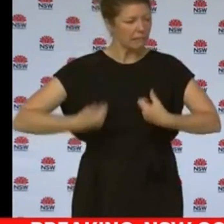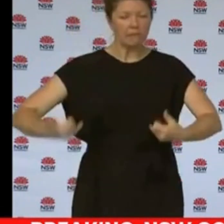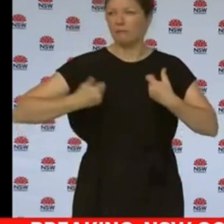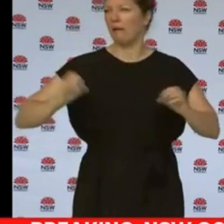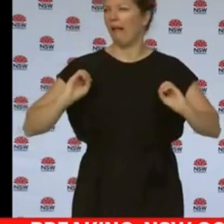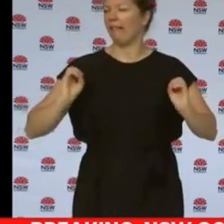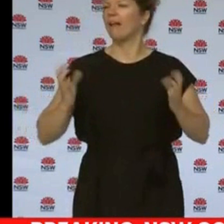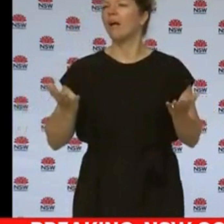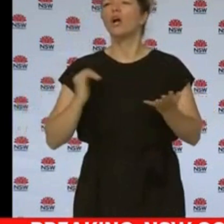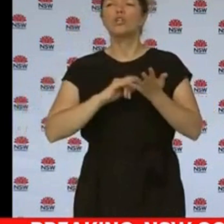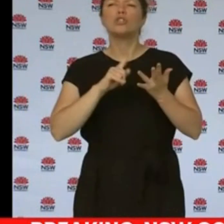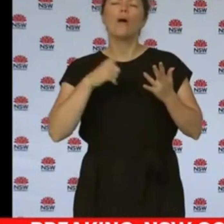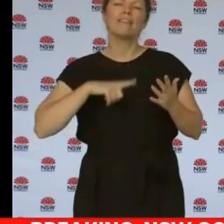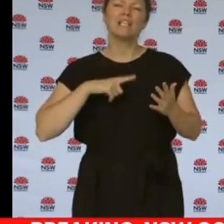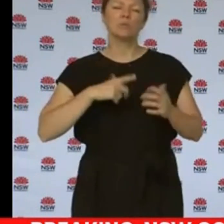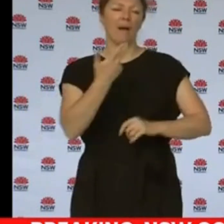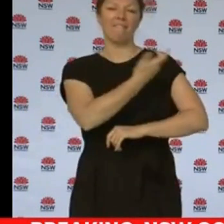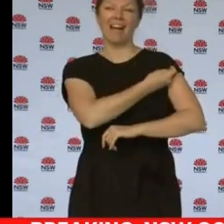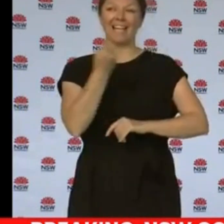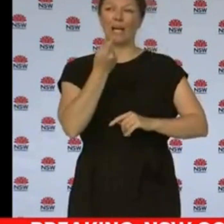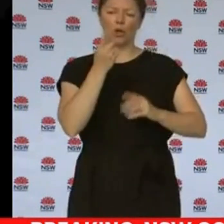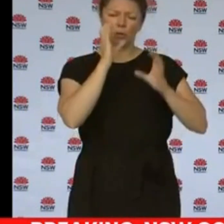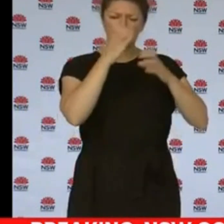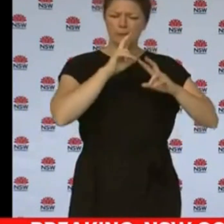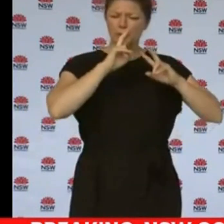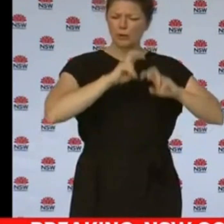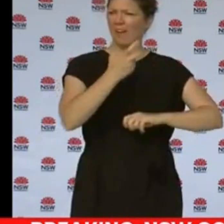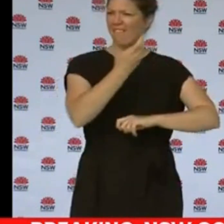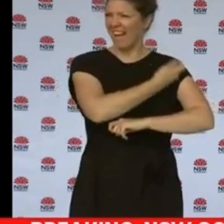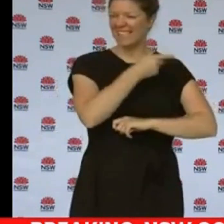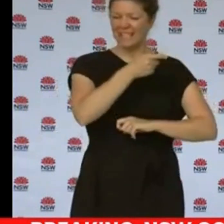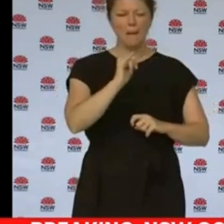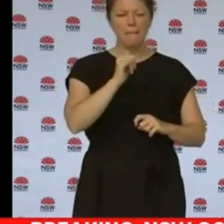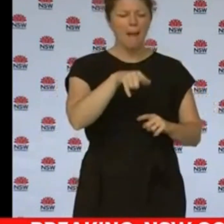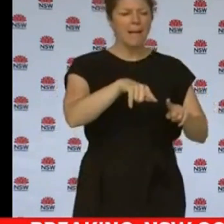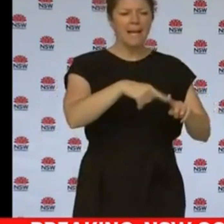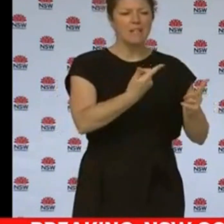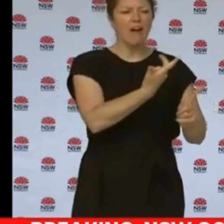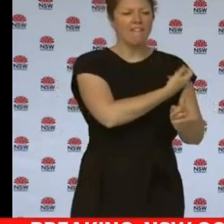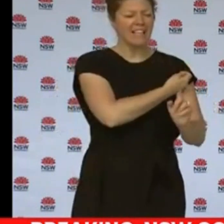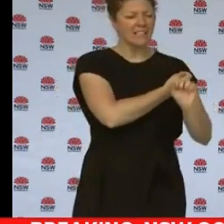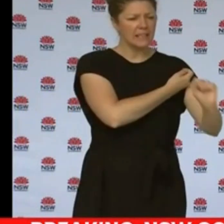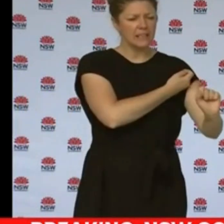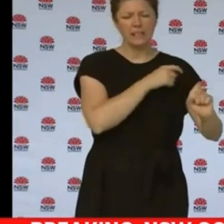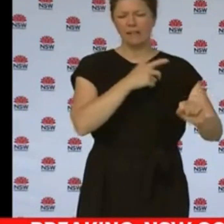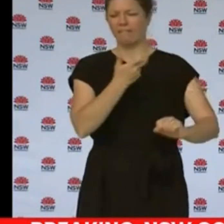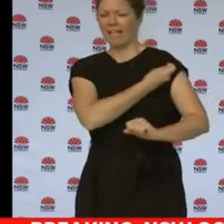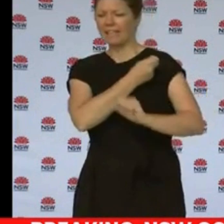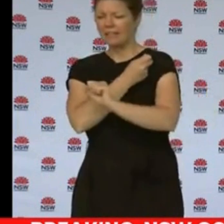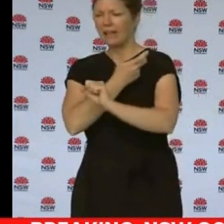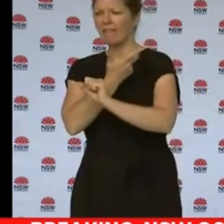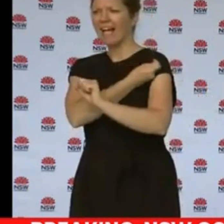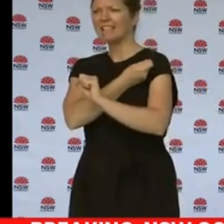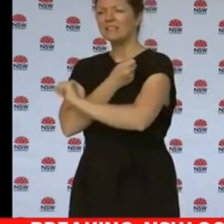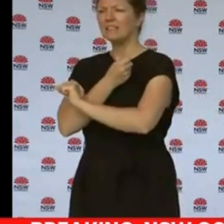are various endpoints that regulators look at in assessing the different vaccines, and different vaccines may have different characteristics.